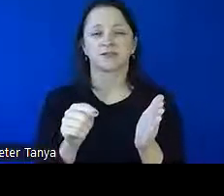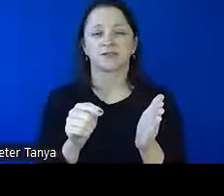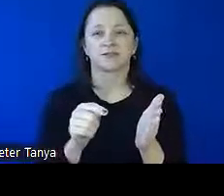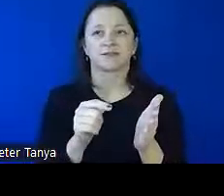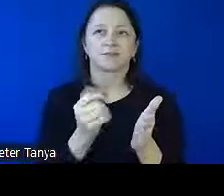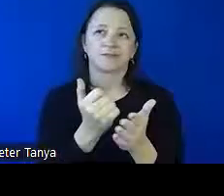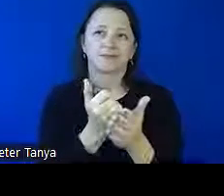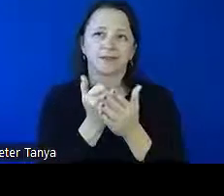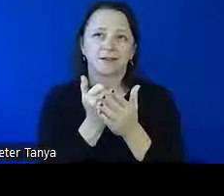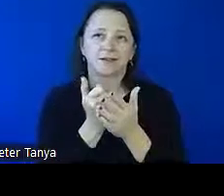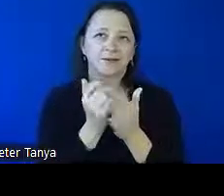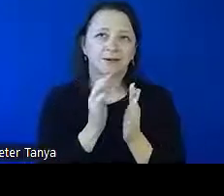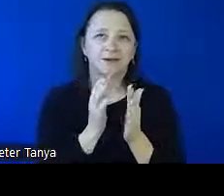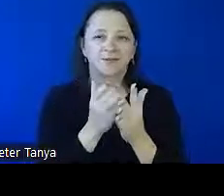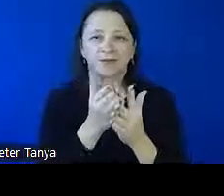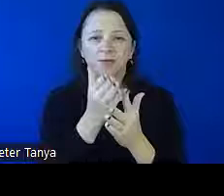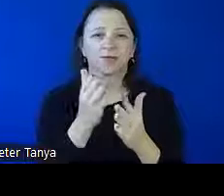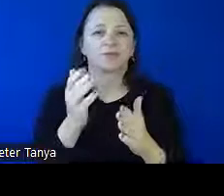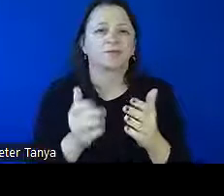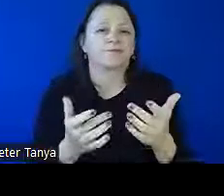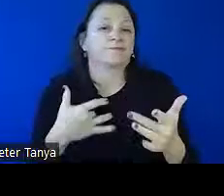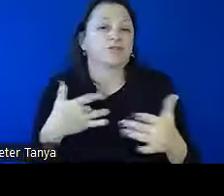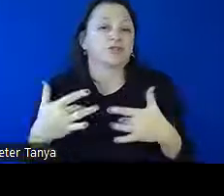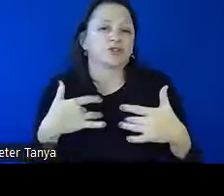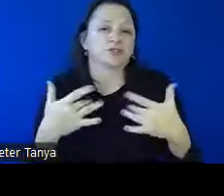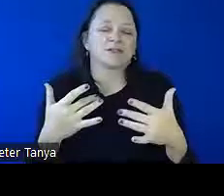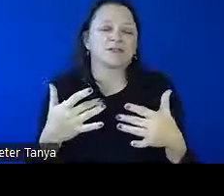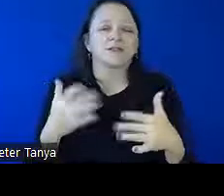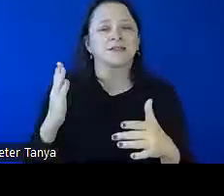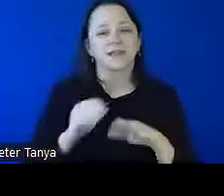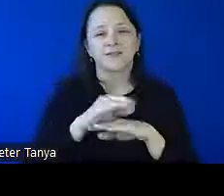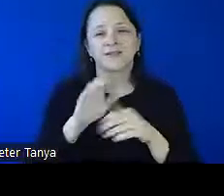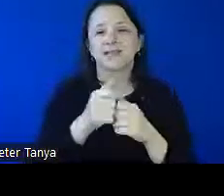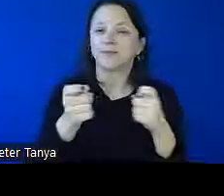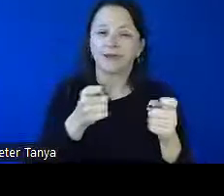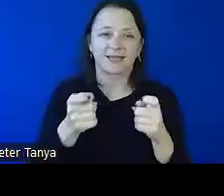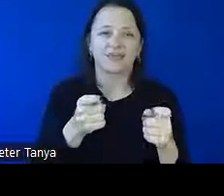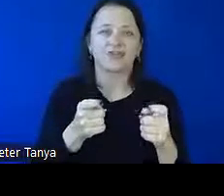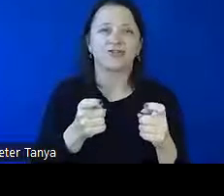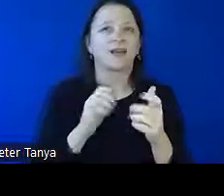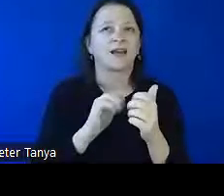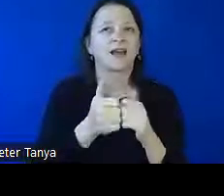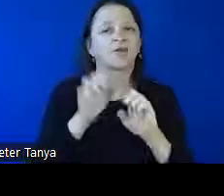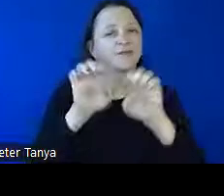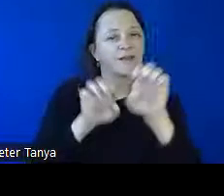of the biggest concerns, side effects, how to manage them, how to evaluate or track